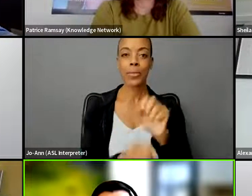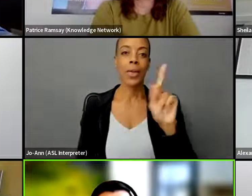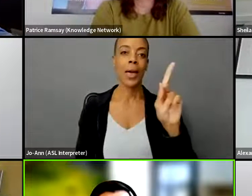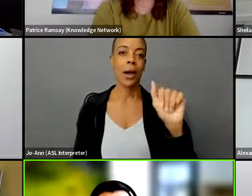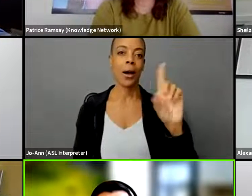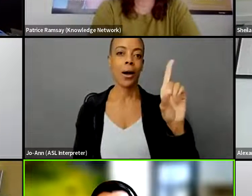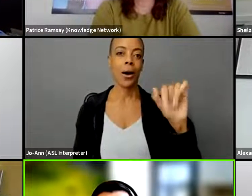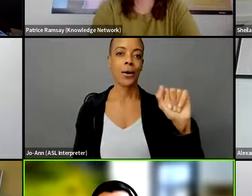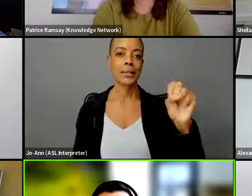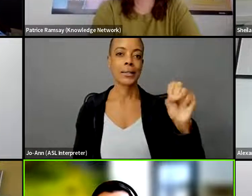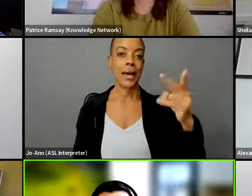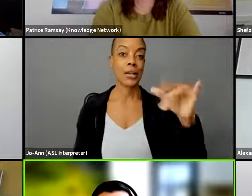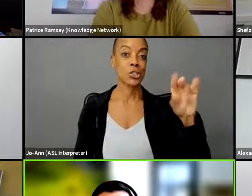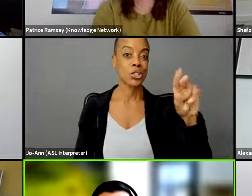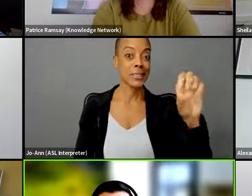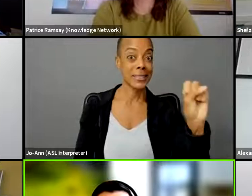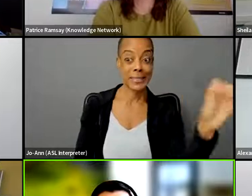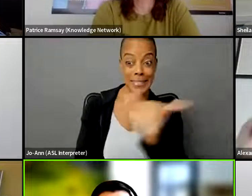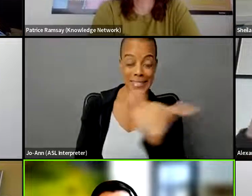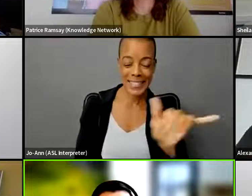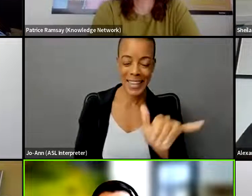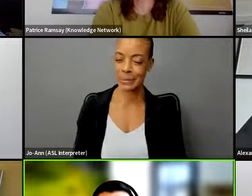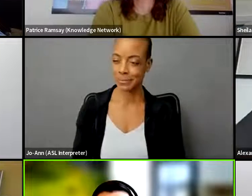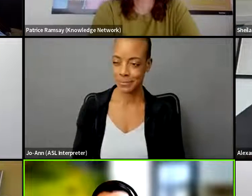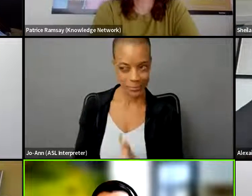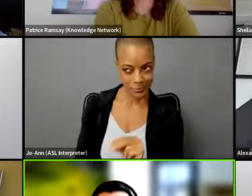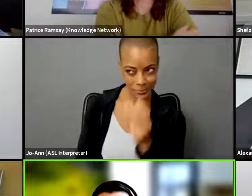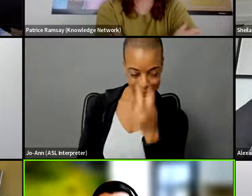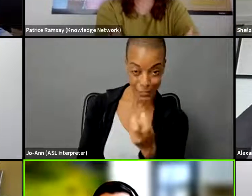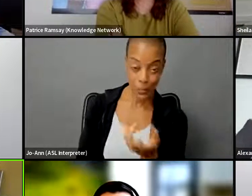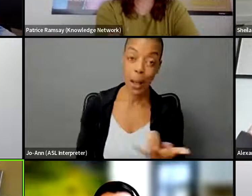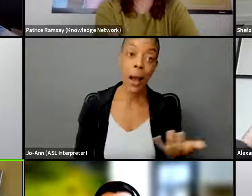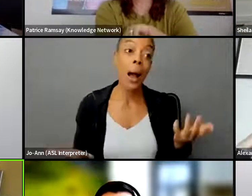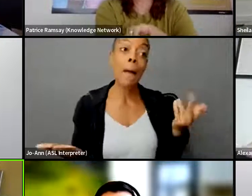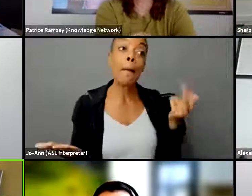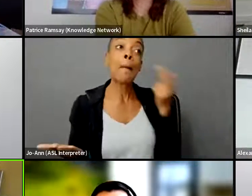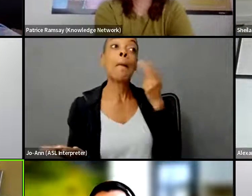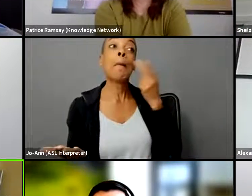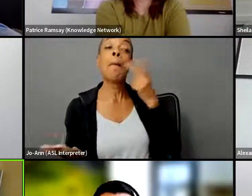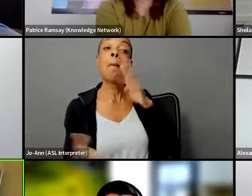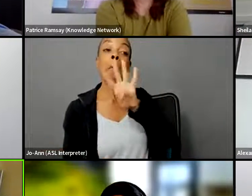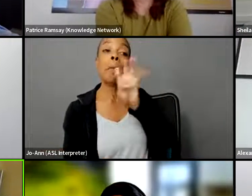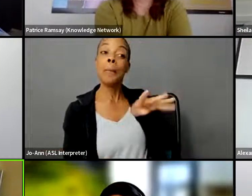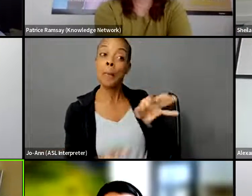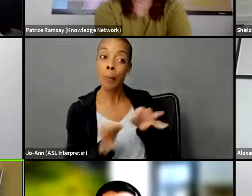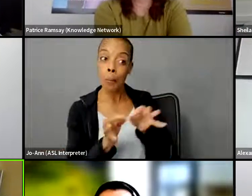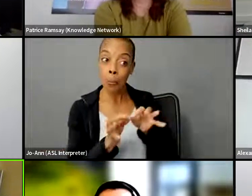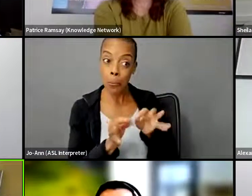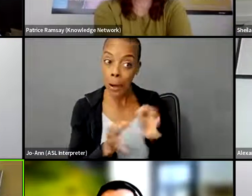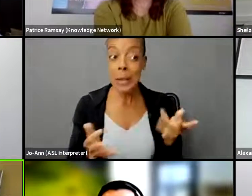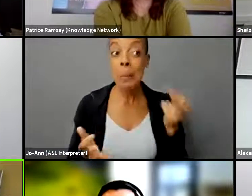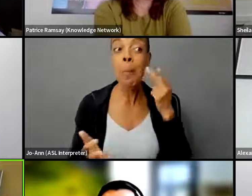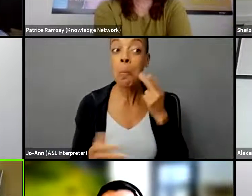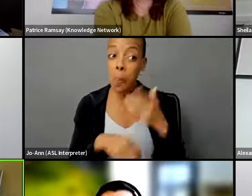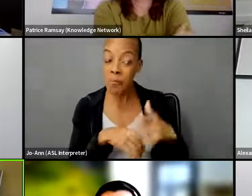is right, well, and if the pitch is strong, we'll see. All right. Well, so those of you on the call, it's all about the